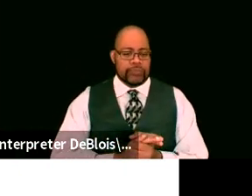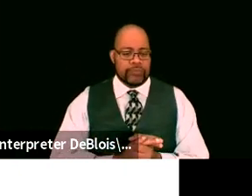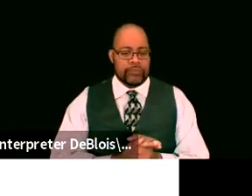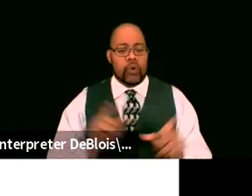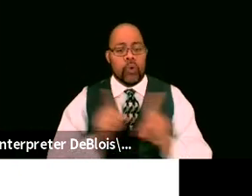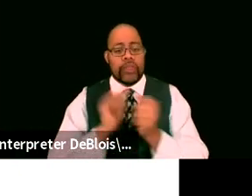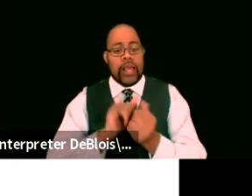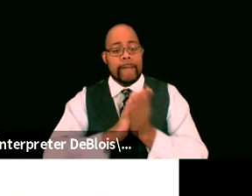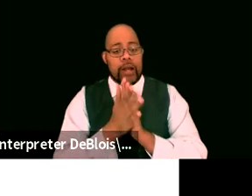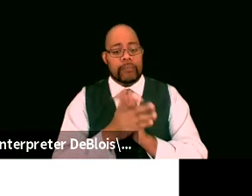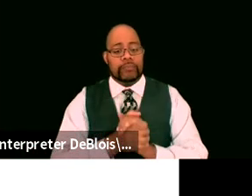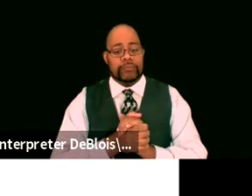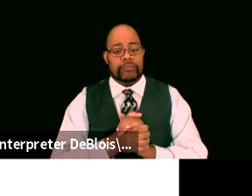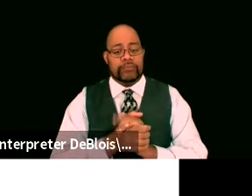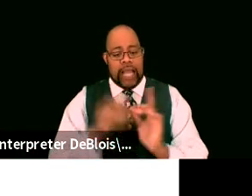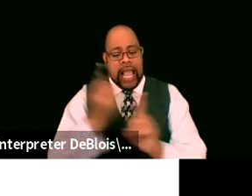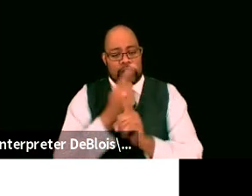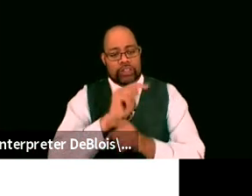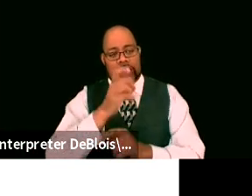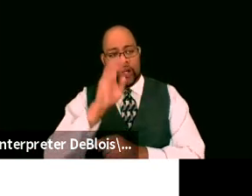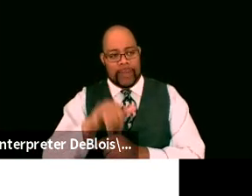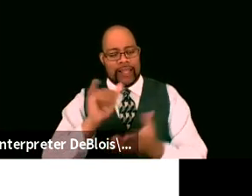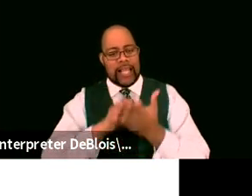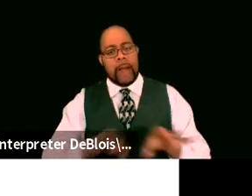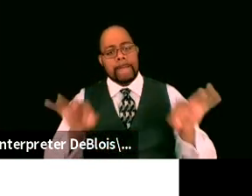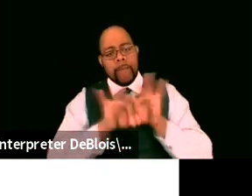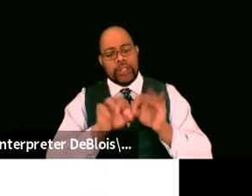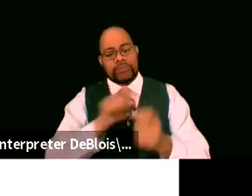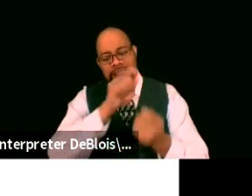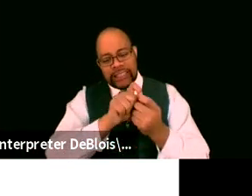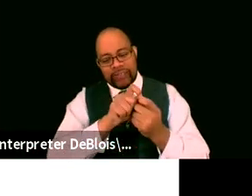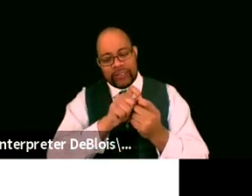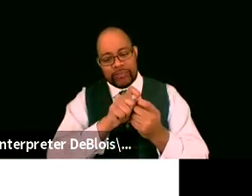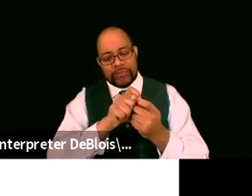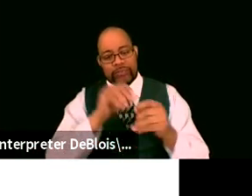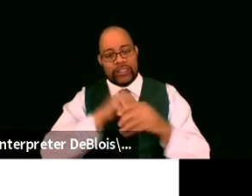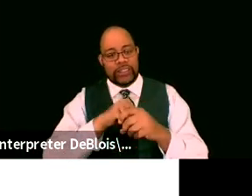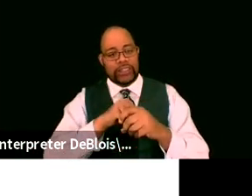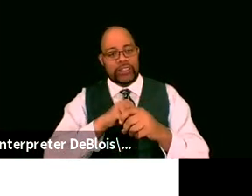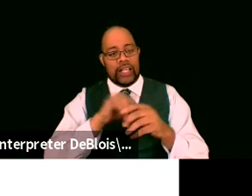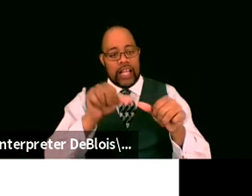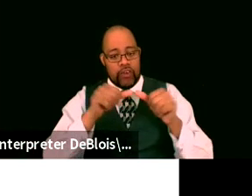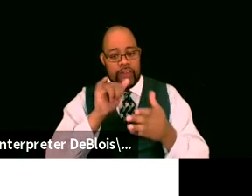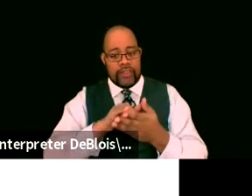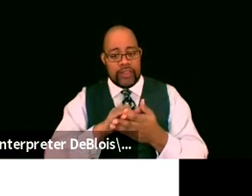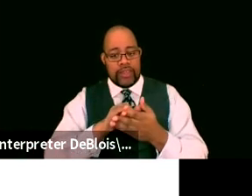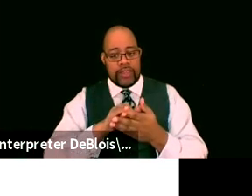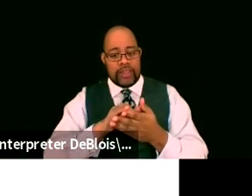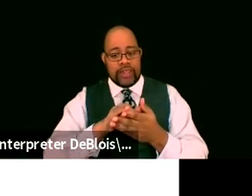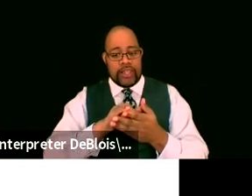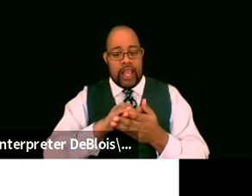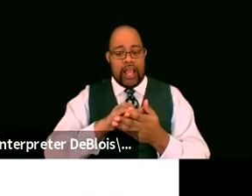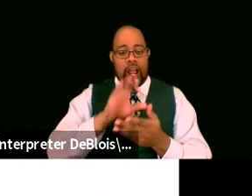Alongside this comes accurate taxonomy, which can be important, particularly in the Burkholderia cepacia complex, as I will describe in a